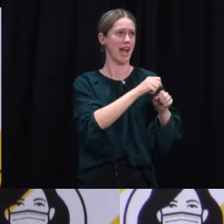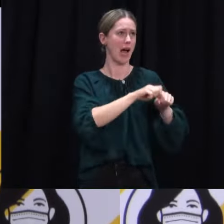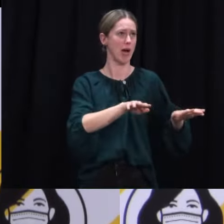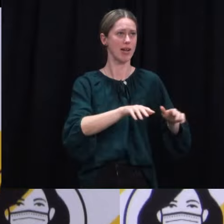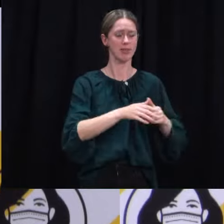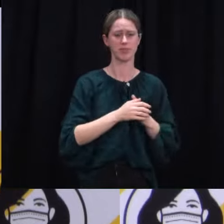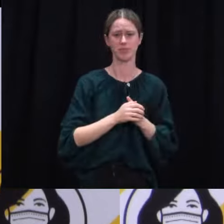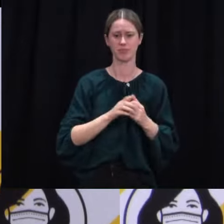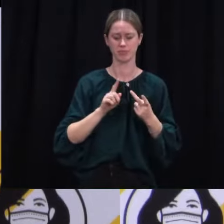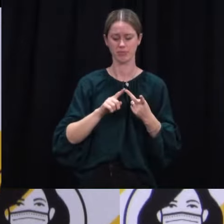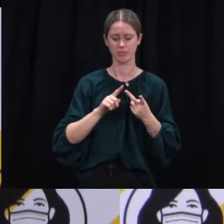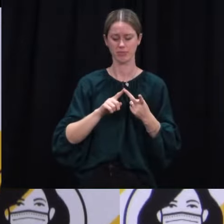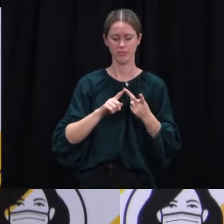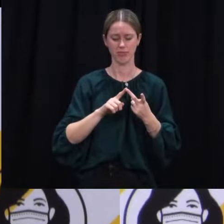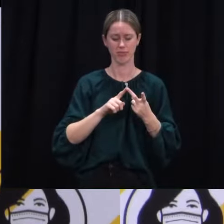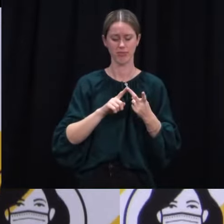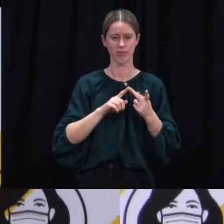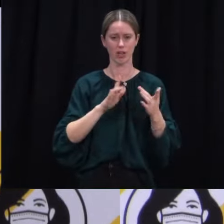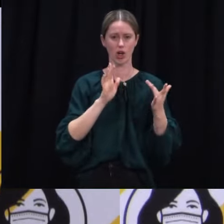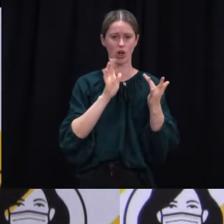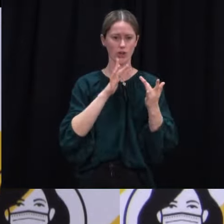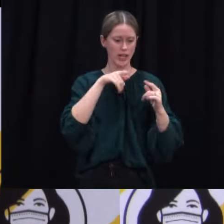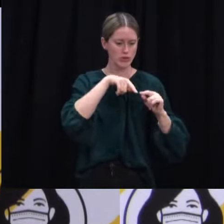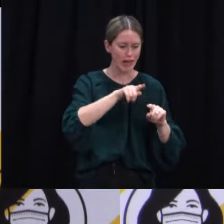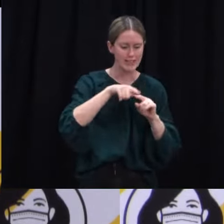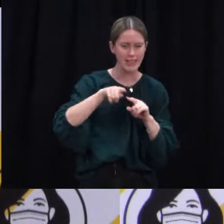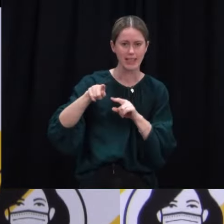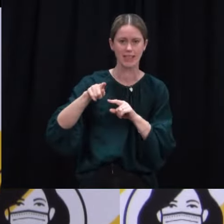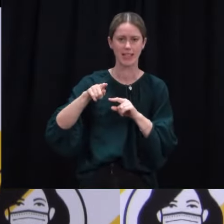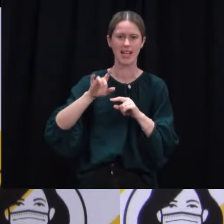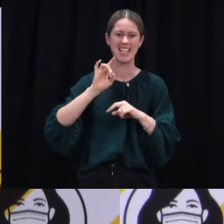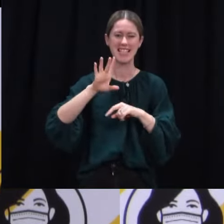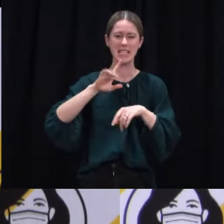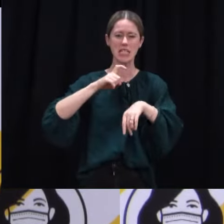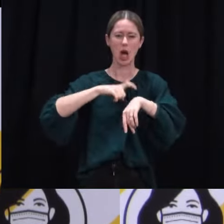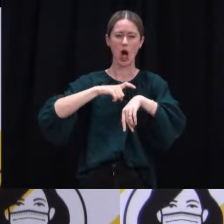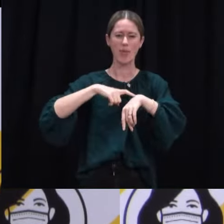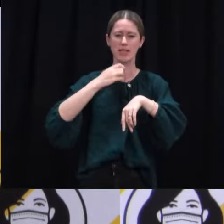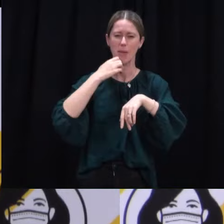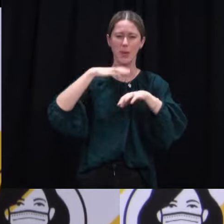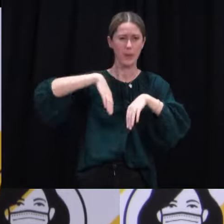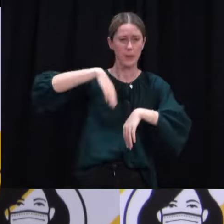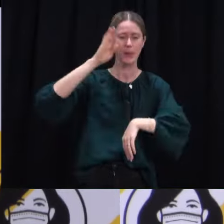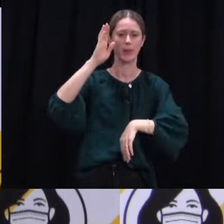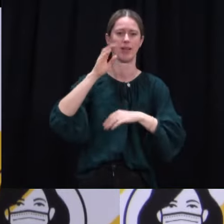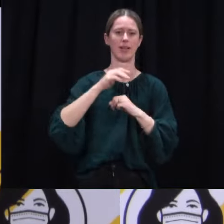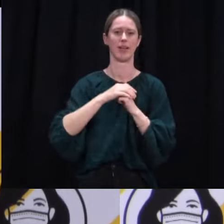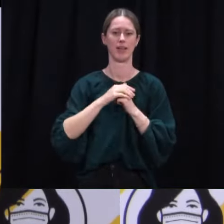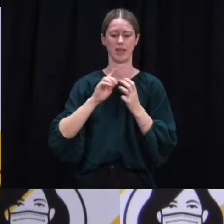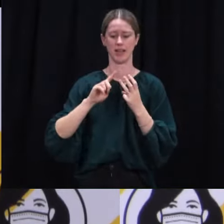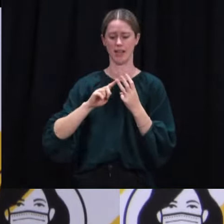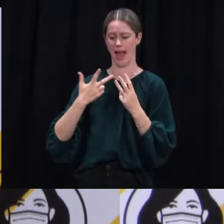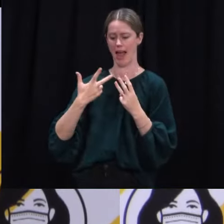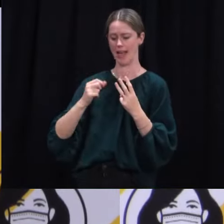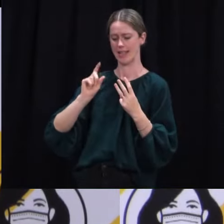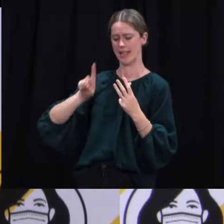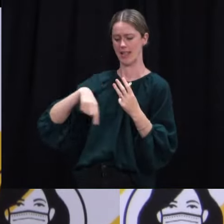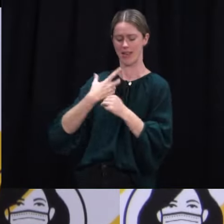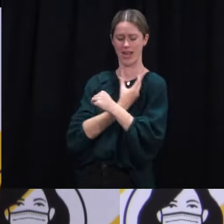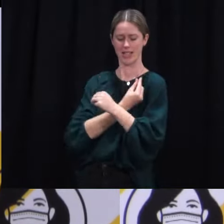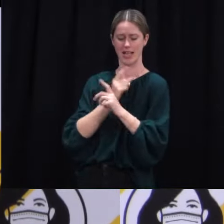Contact tracing, more than 10 times the number of close contacts being traced. We've over 80,000 vaccinations